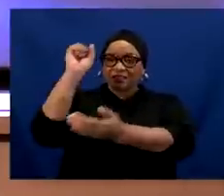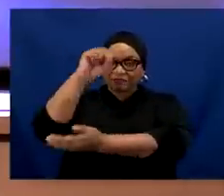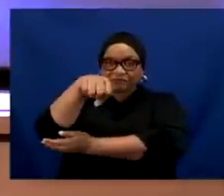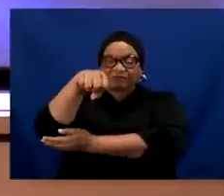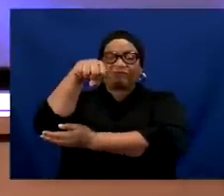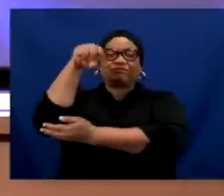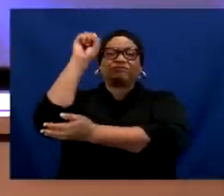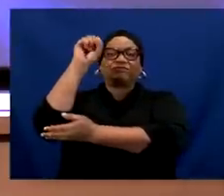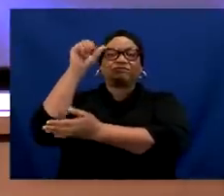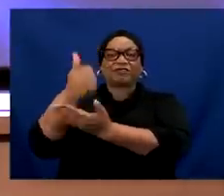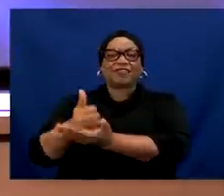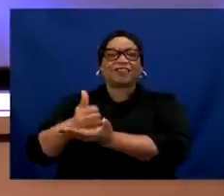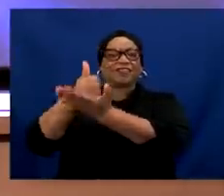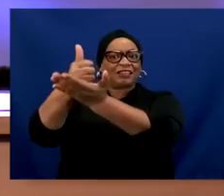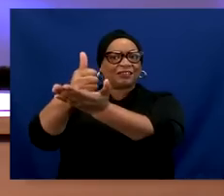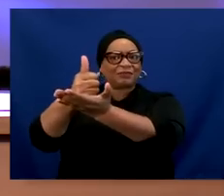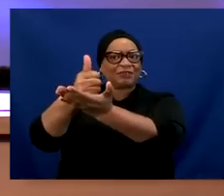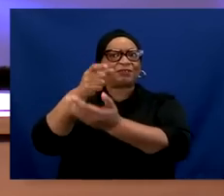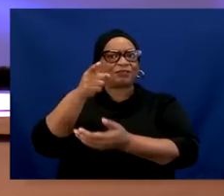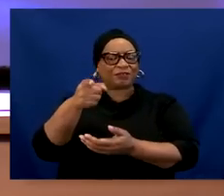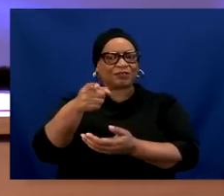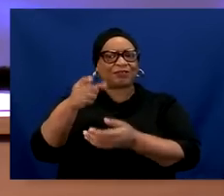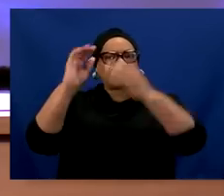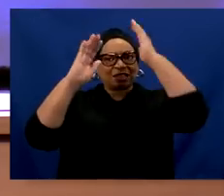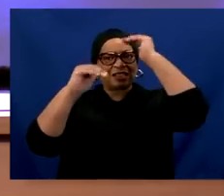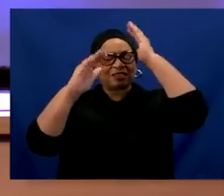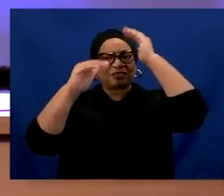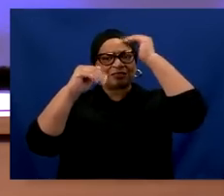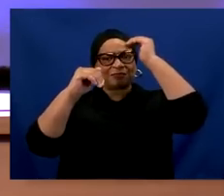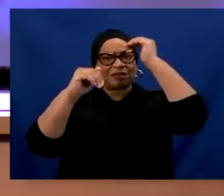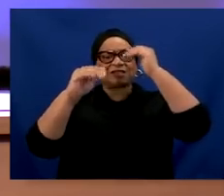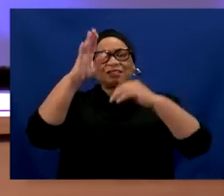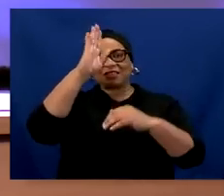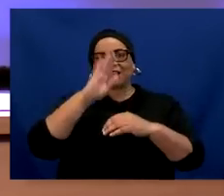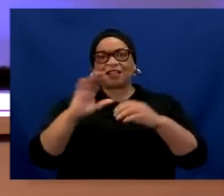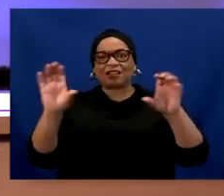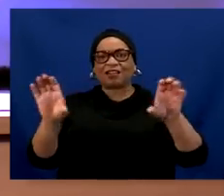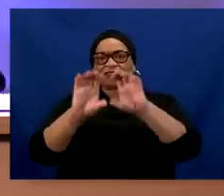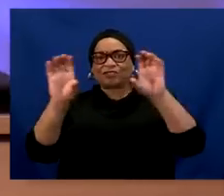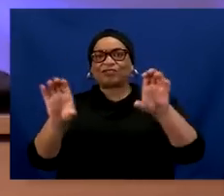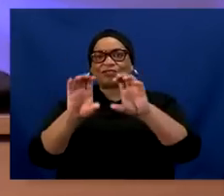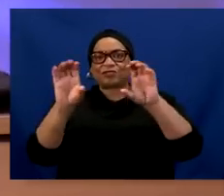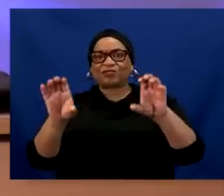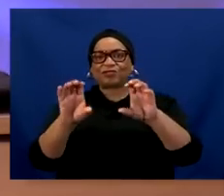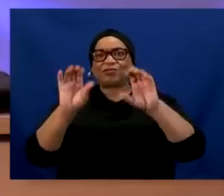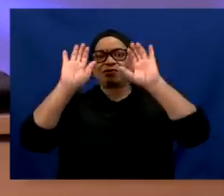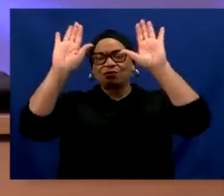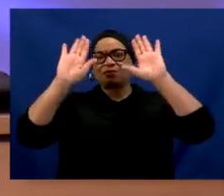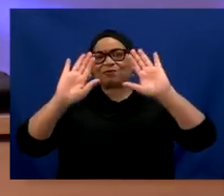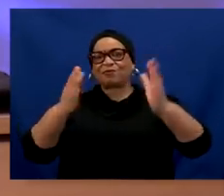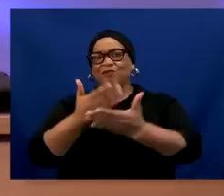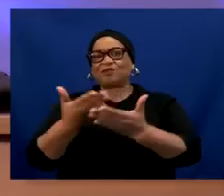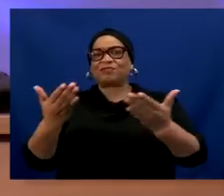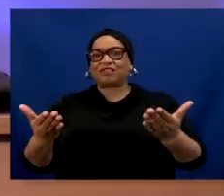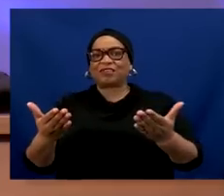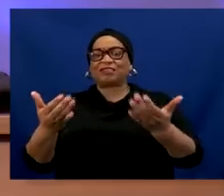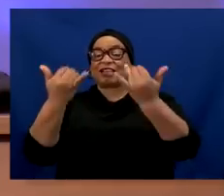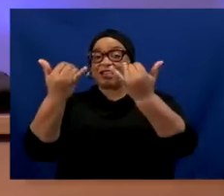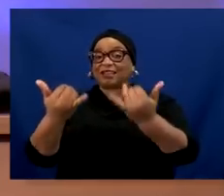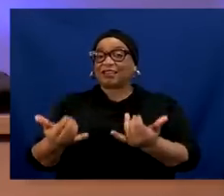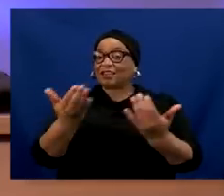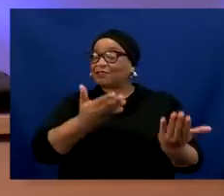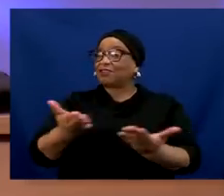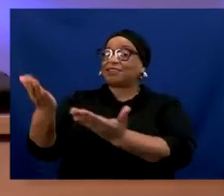head? Expecting God to do great and mighty things now under him who